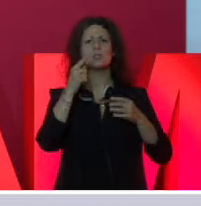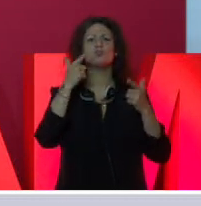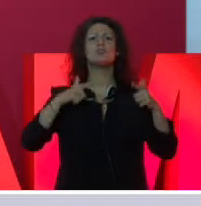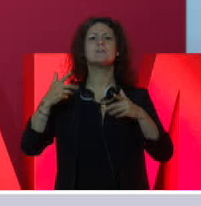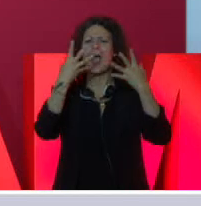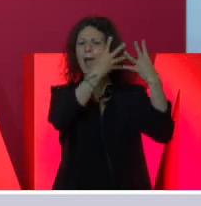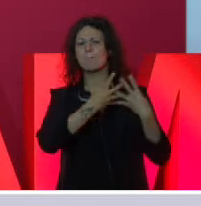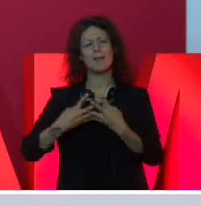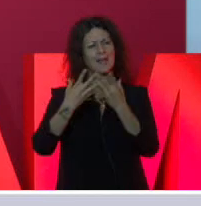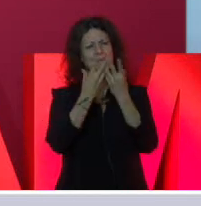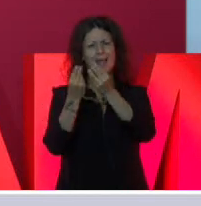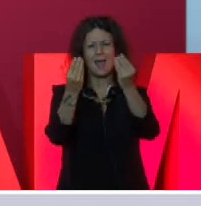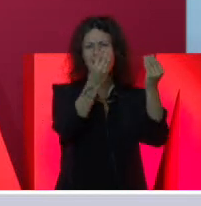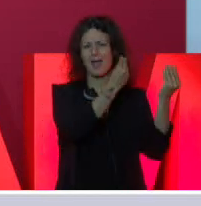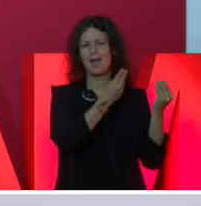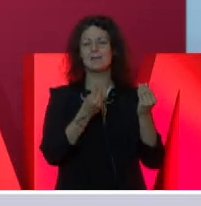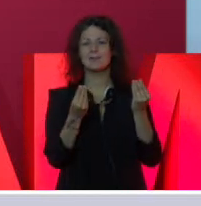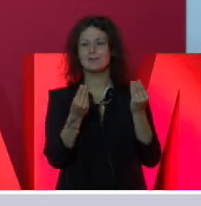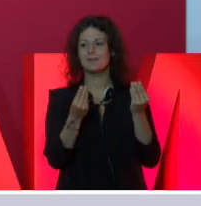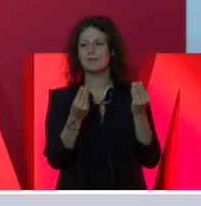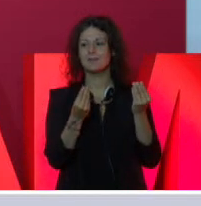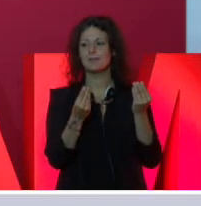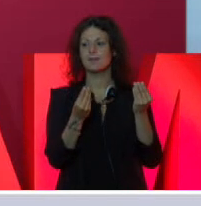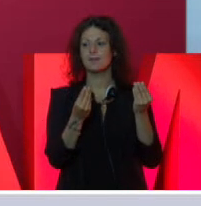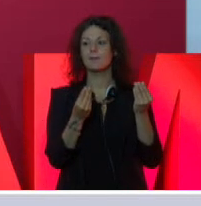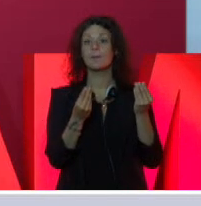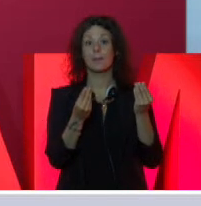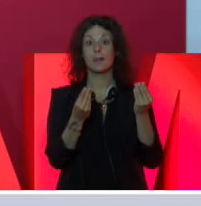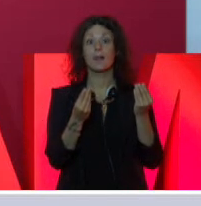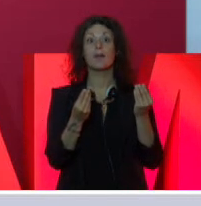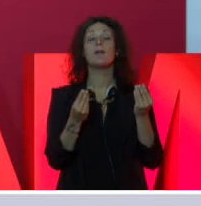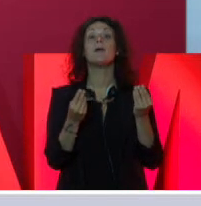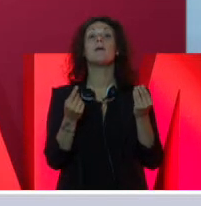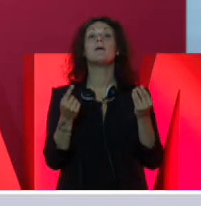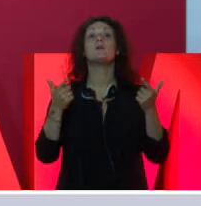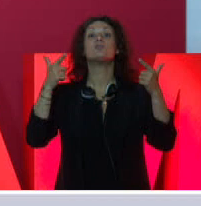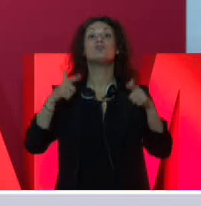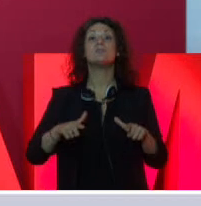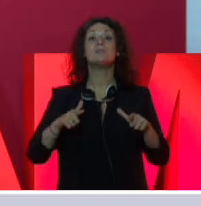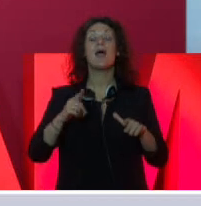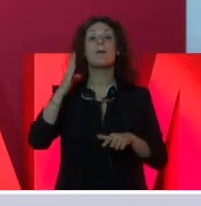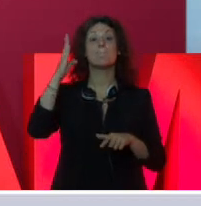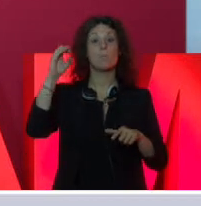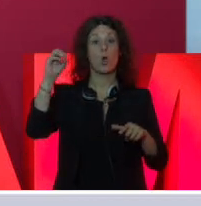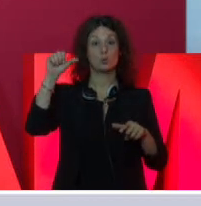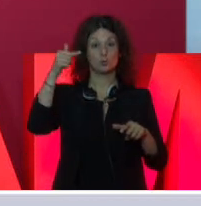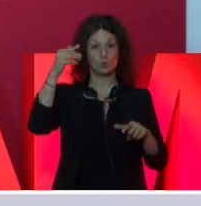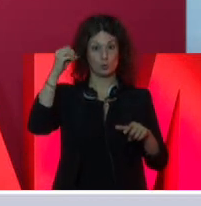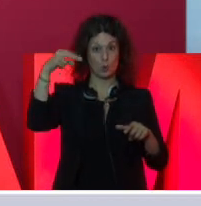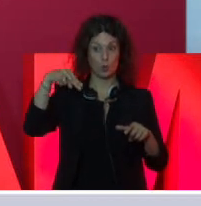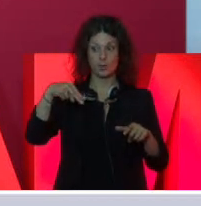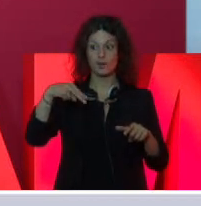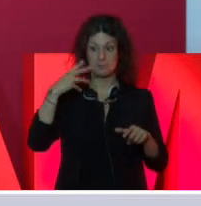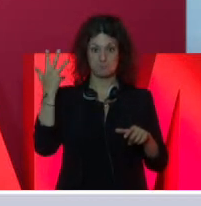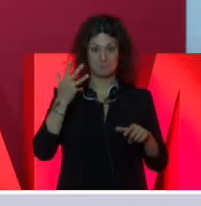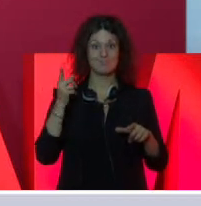they do so systematically in many cities, including Boston. And they carefully avoid